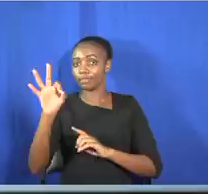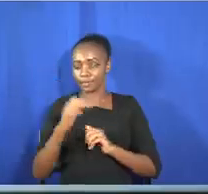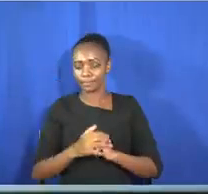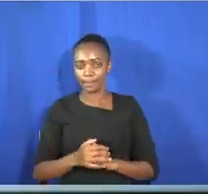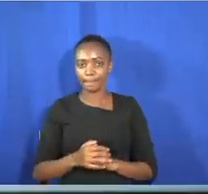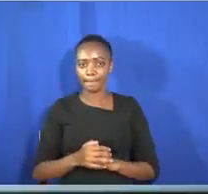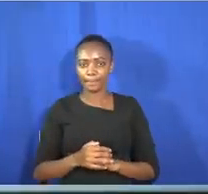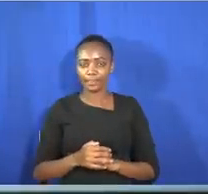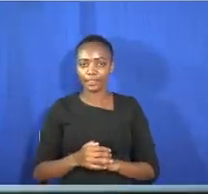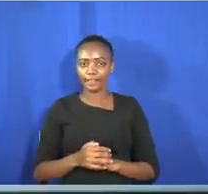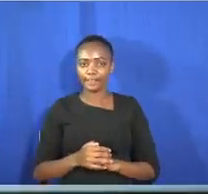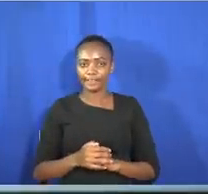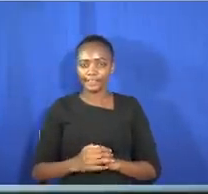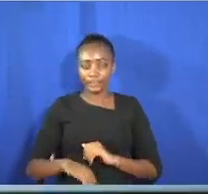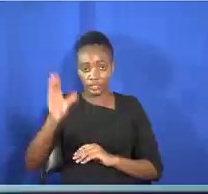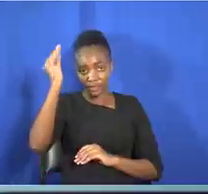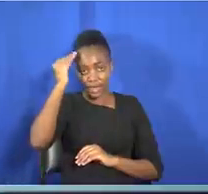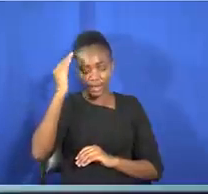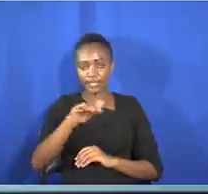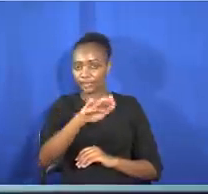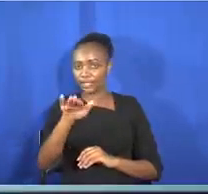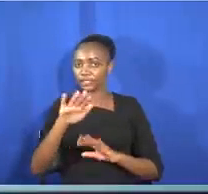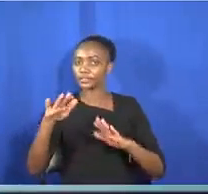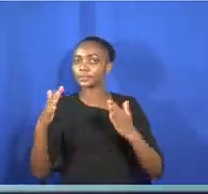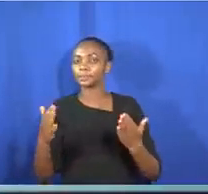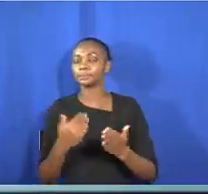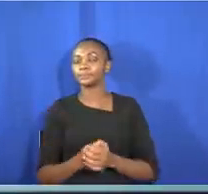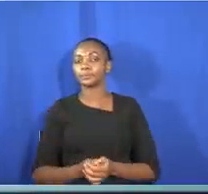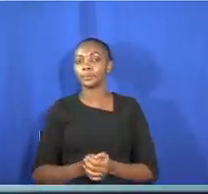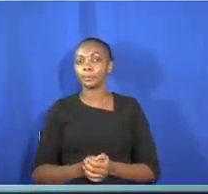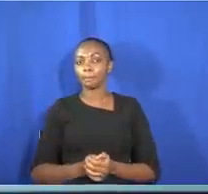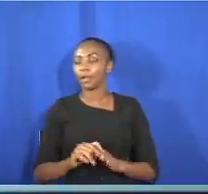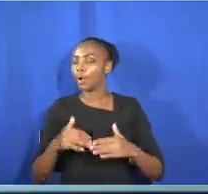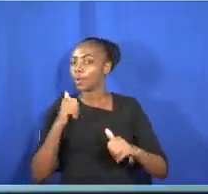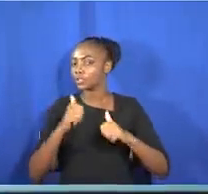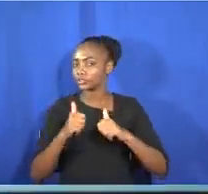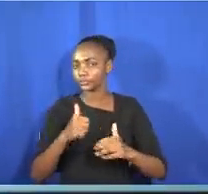the grade 3. We move on the learning areas within that,